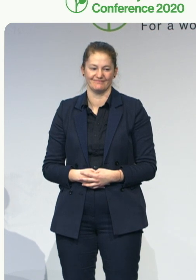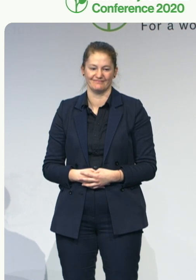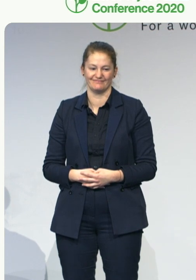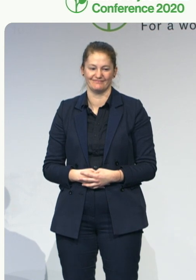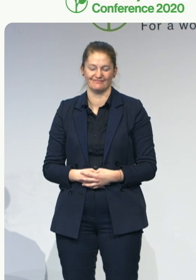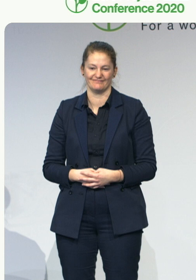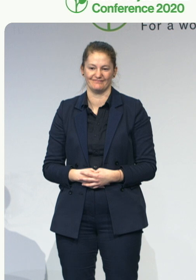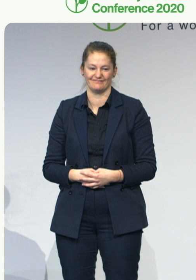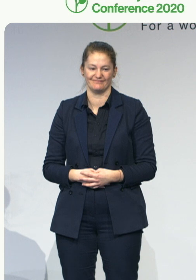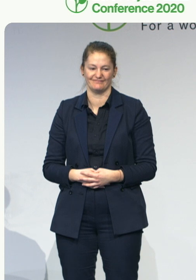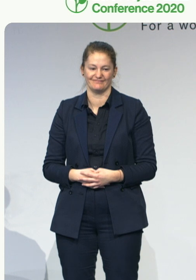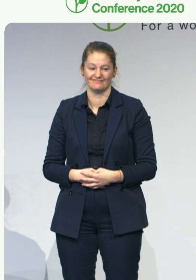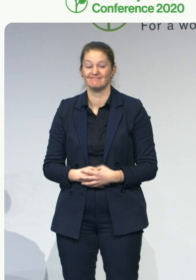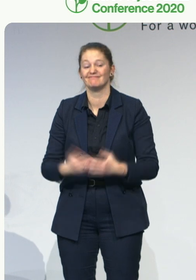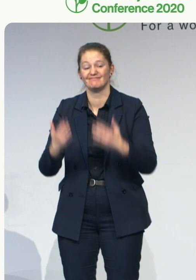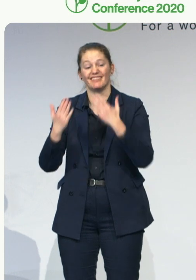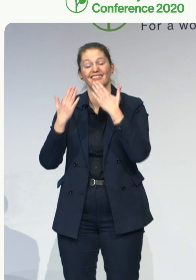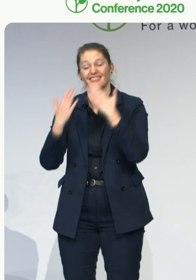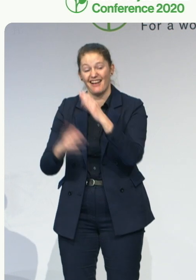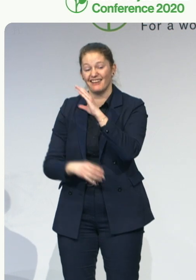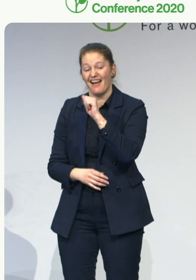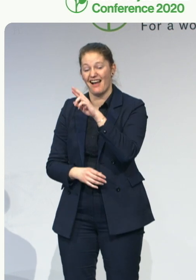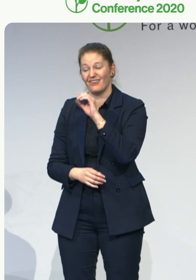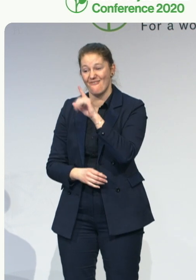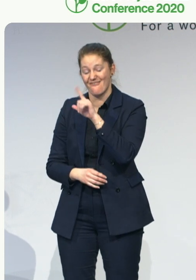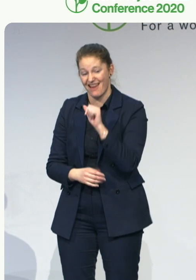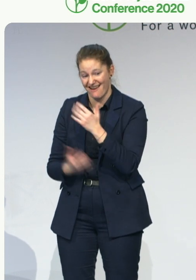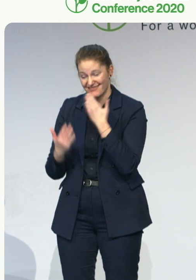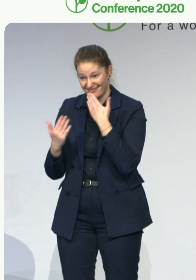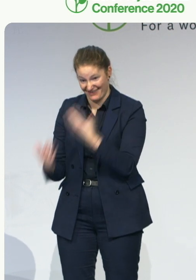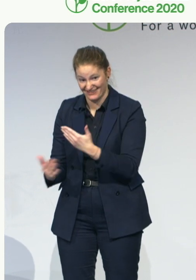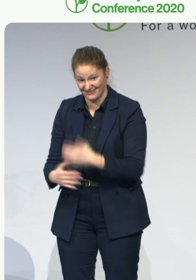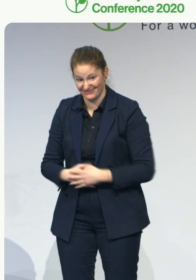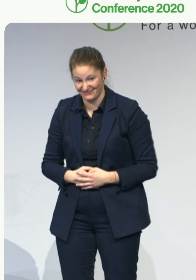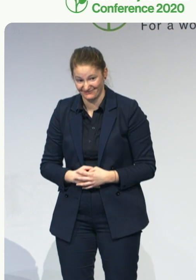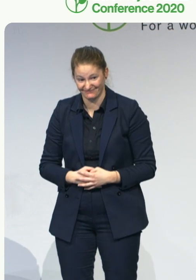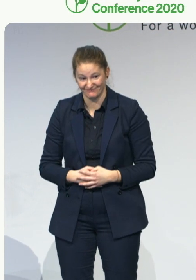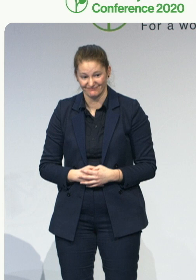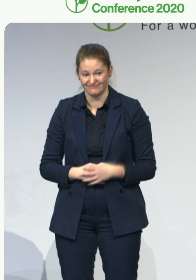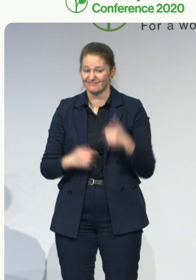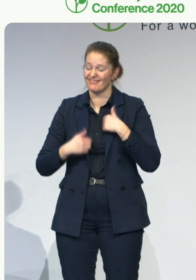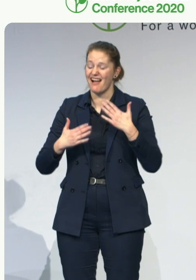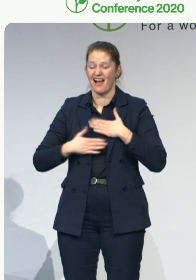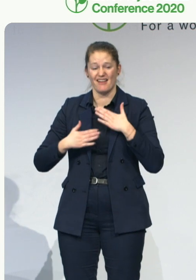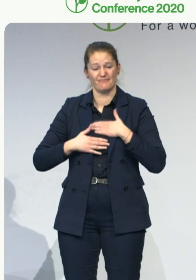Thank you, Carola, and we are looking forward to a long-lasting partnership with you.